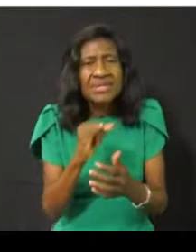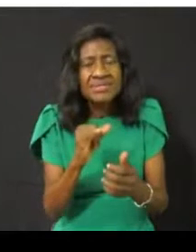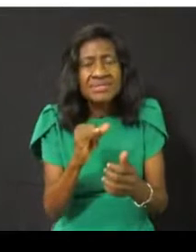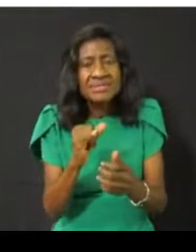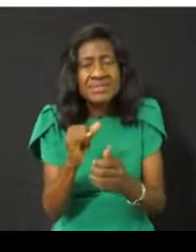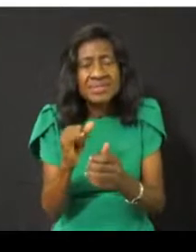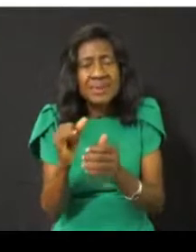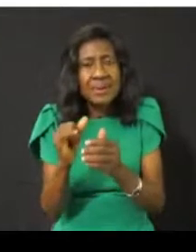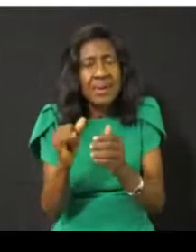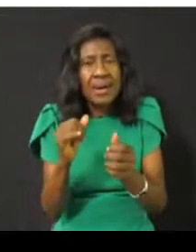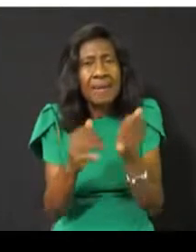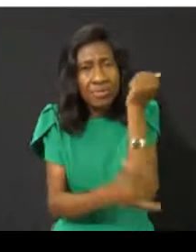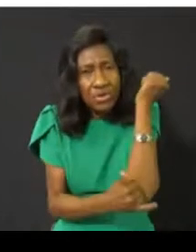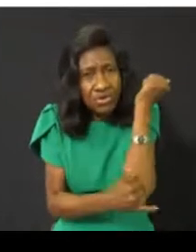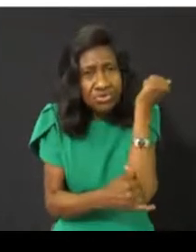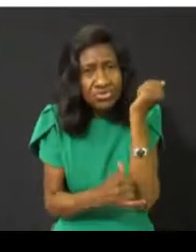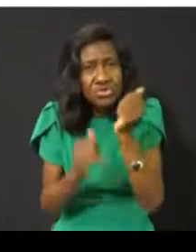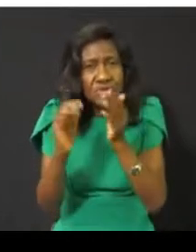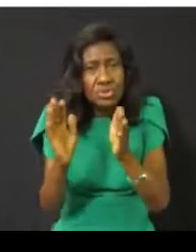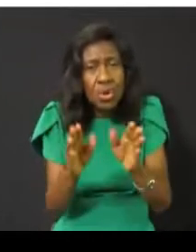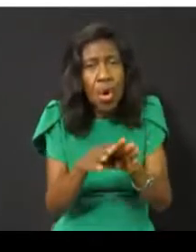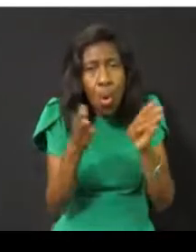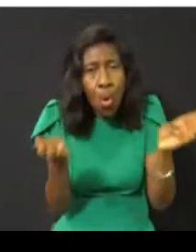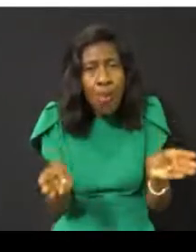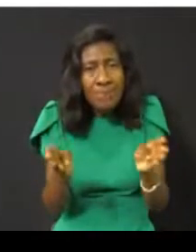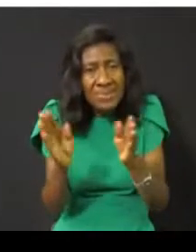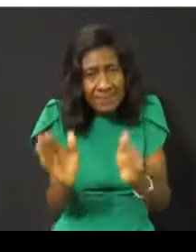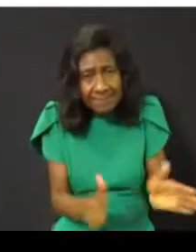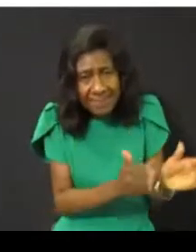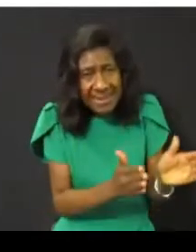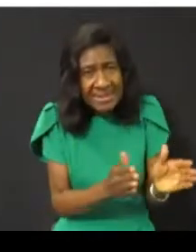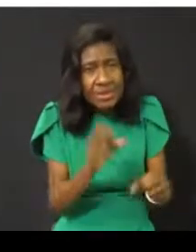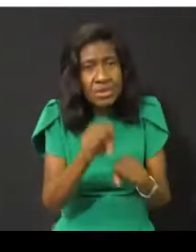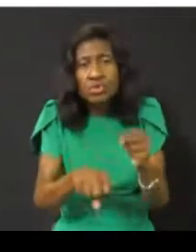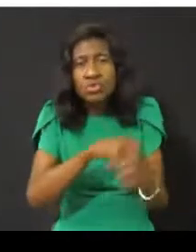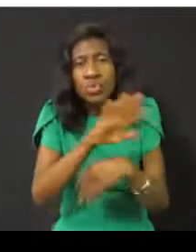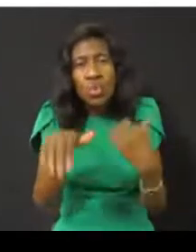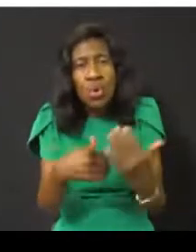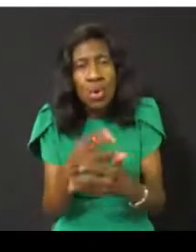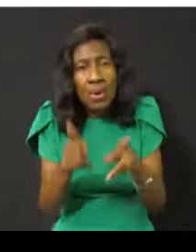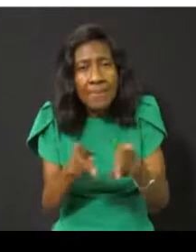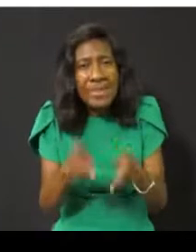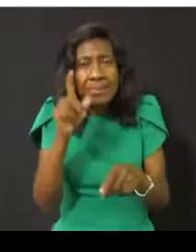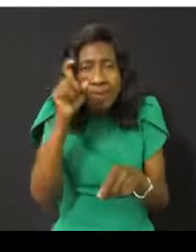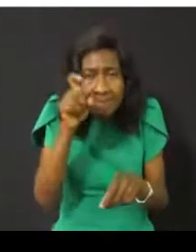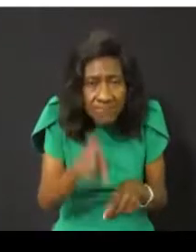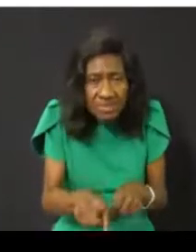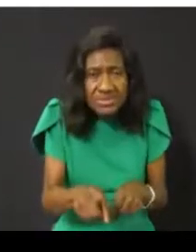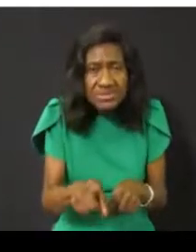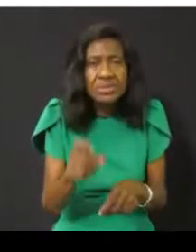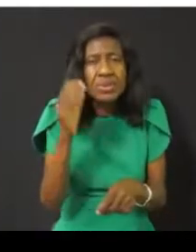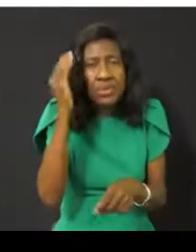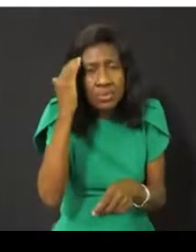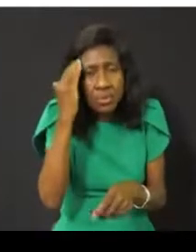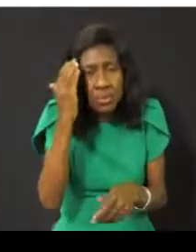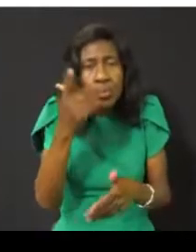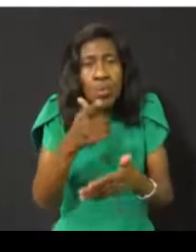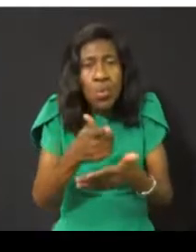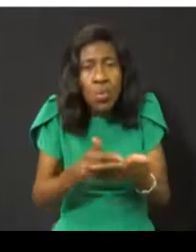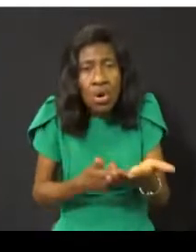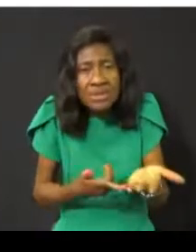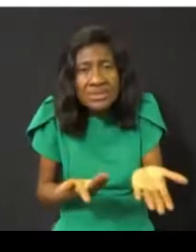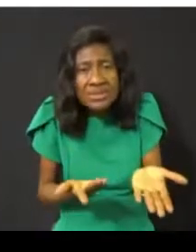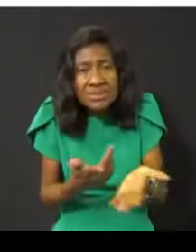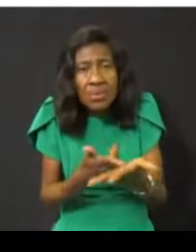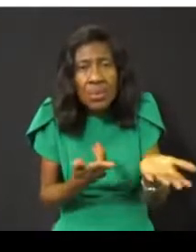have access to the plan and to see every component of the plan. And that is the aim of the government, and